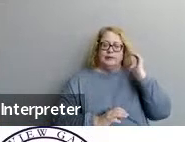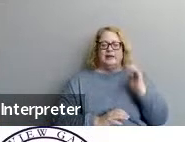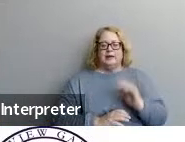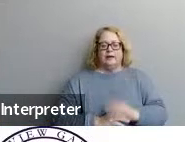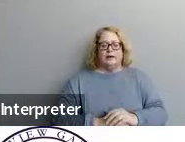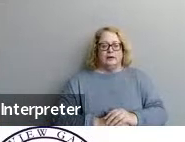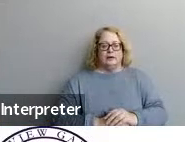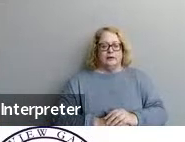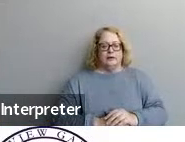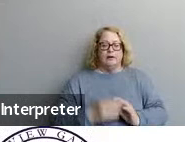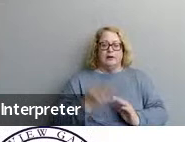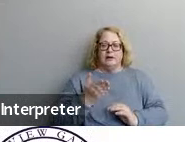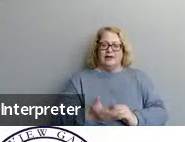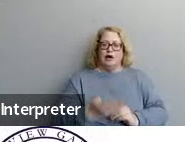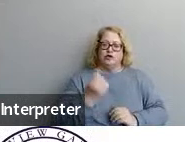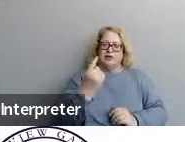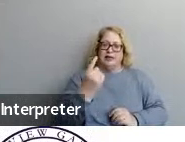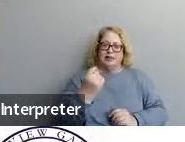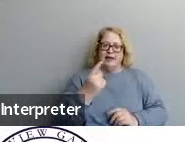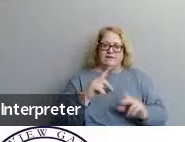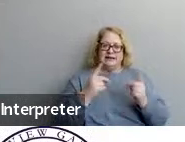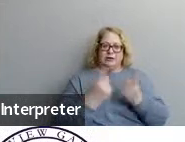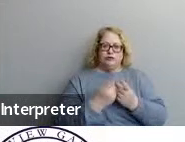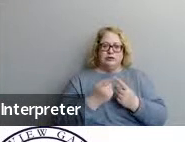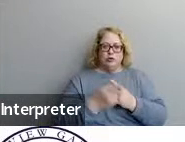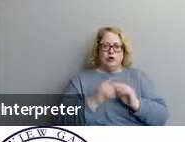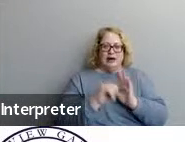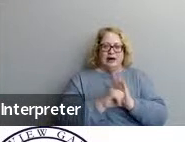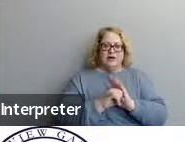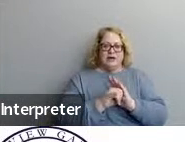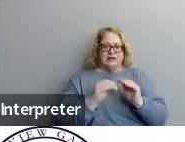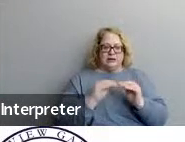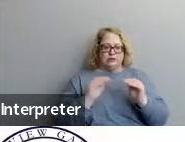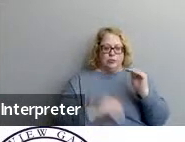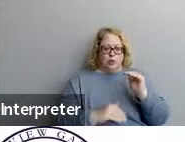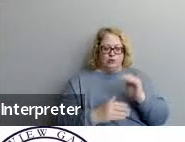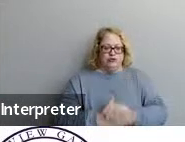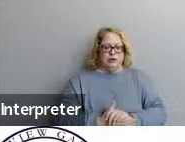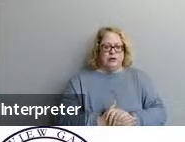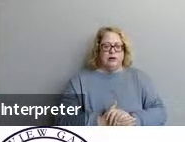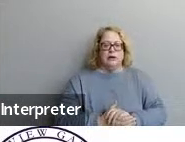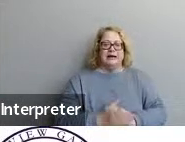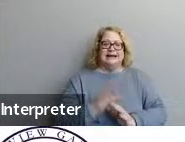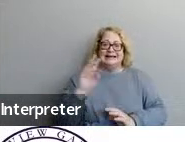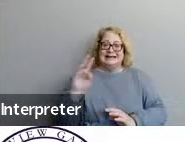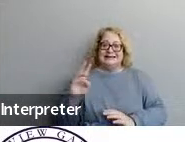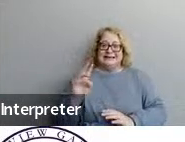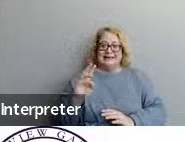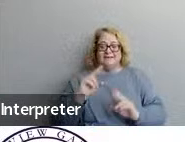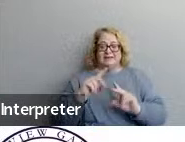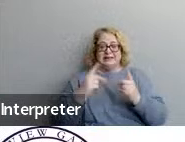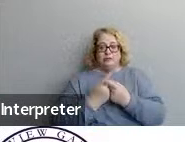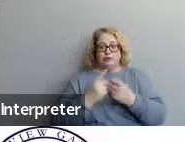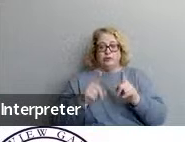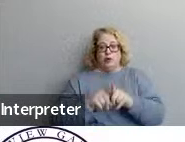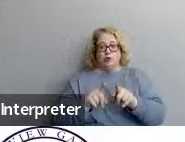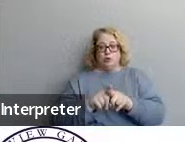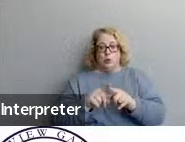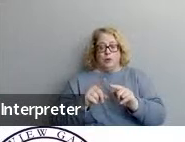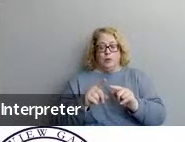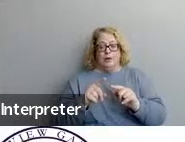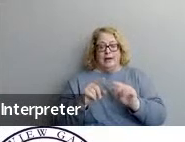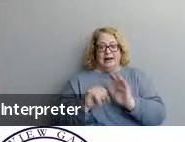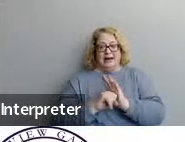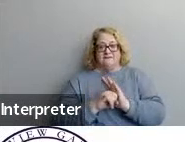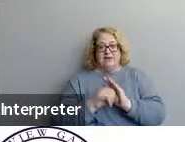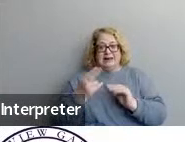Before you are the 11 districts that are identified as disproportionate, and again, 6 of these districts are also identified as high